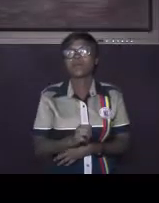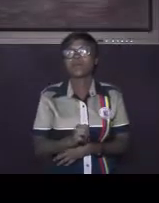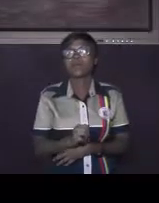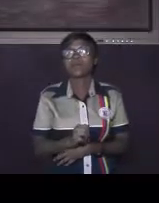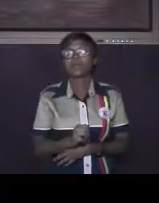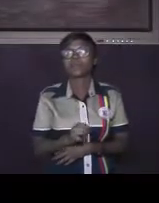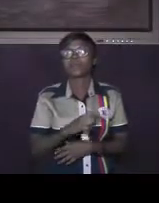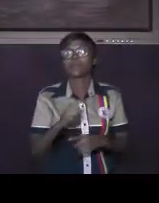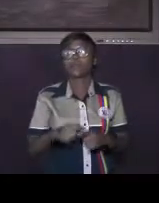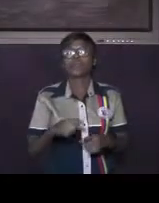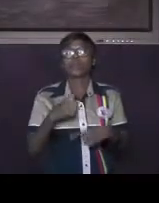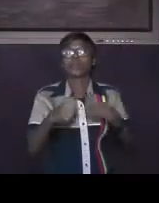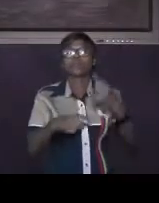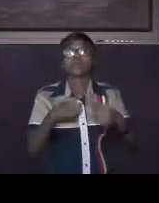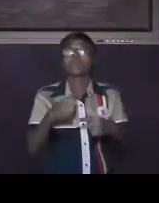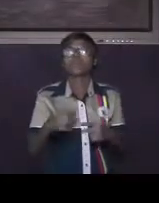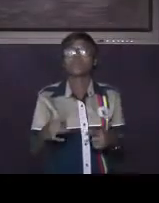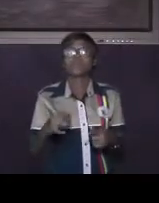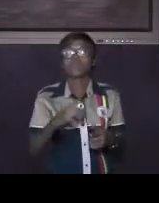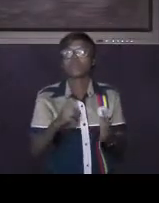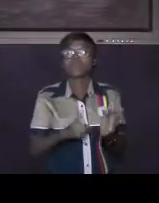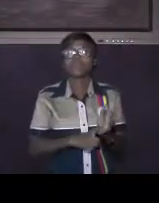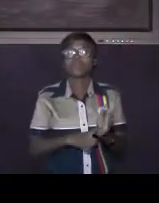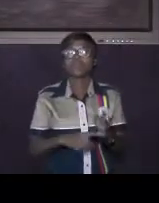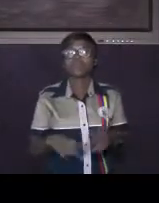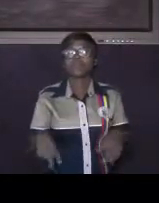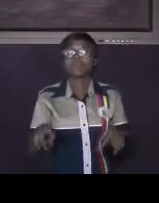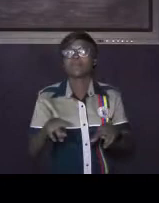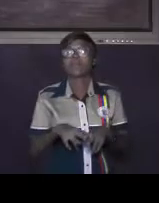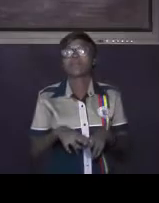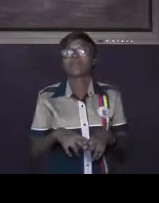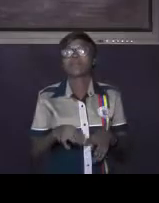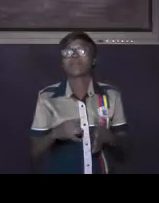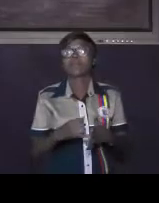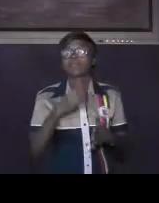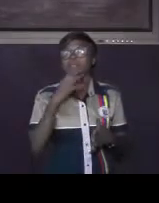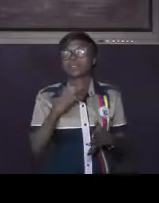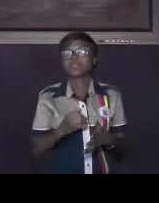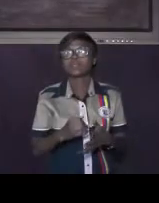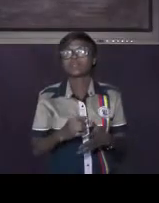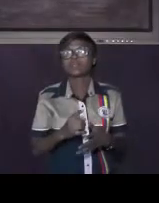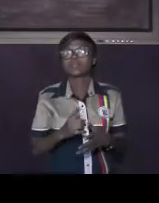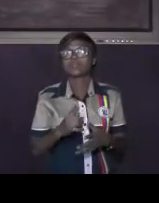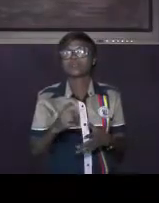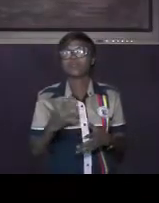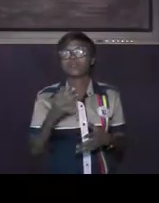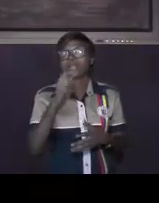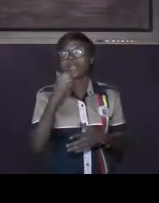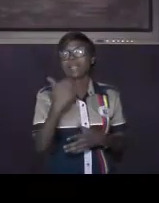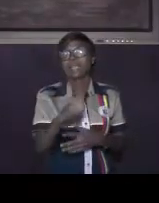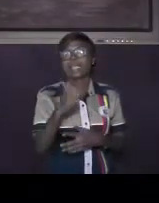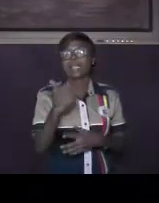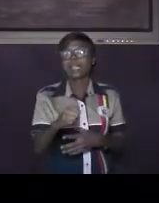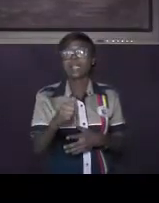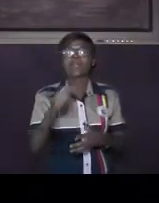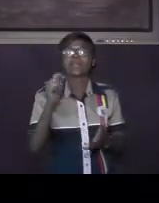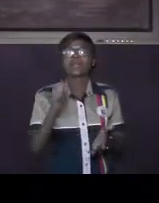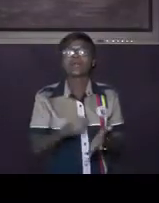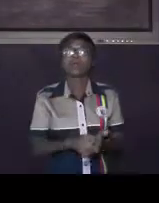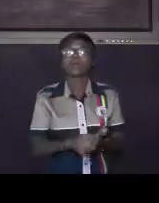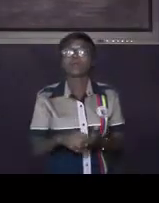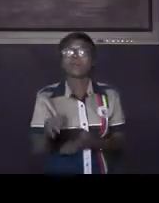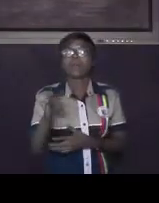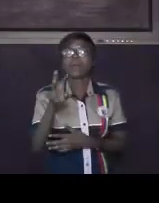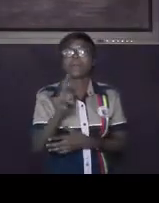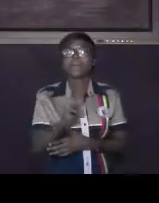And when we want to give this value in terms of meter squares, it is actually 10,000 meter squares,